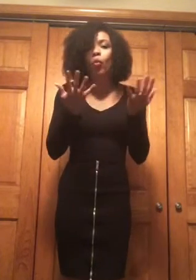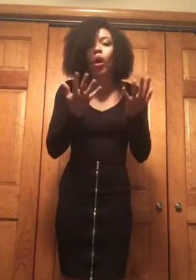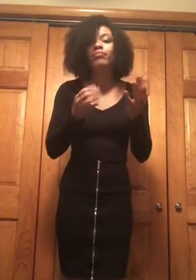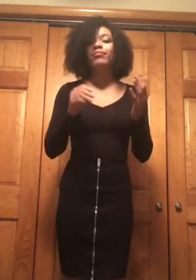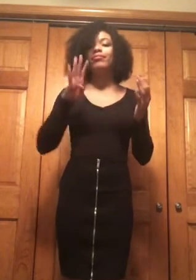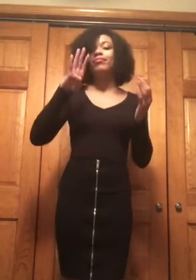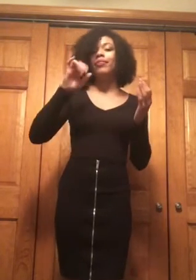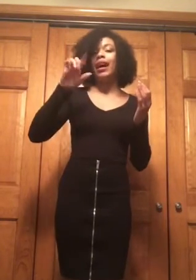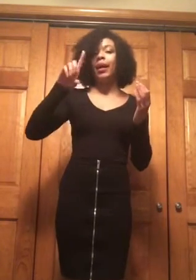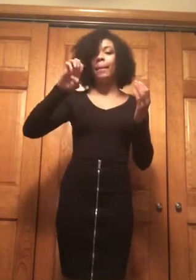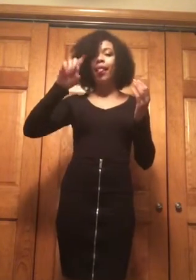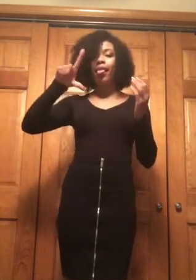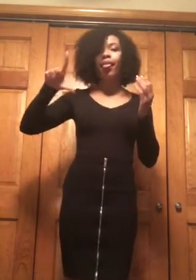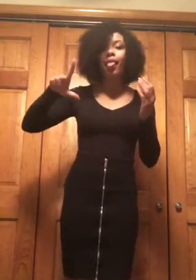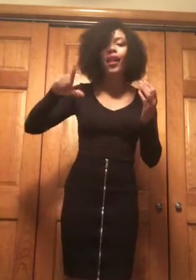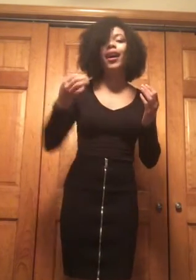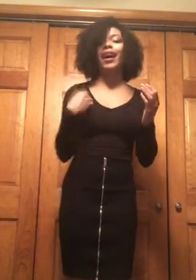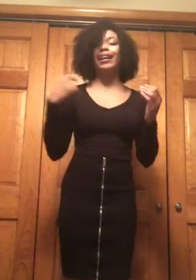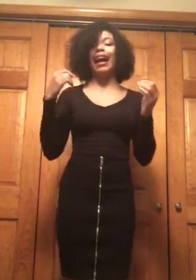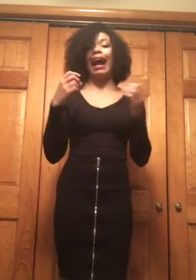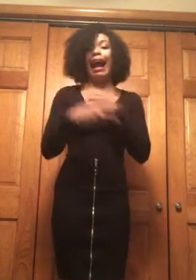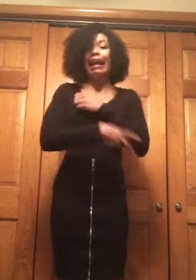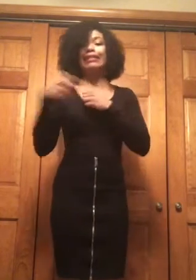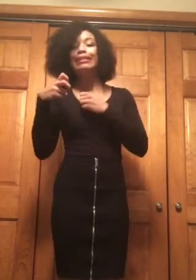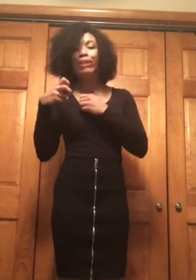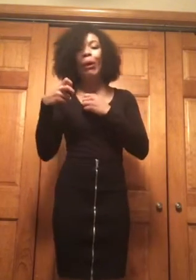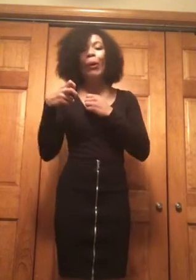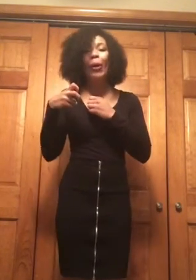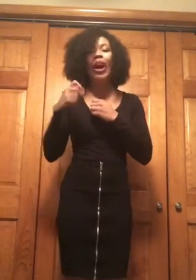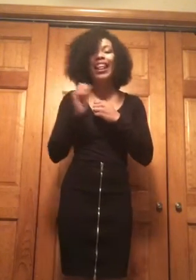this Bible that I stole from church a couple weeks ago.